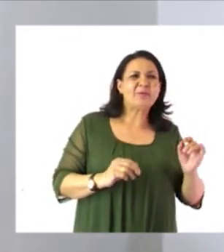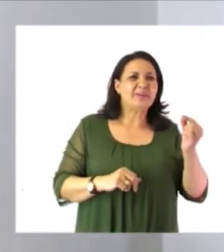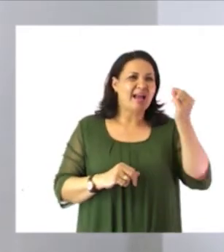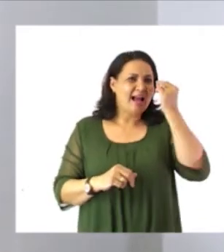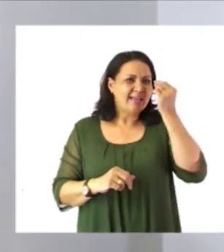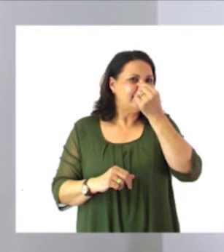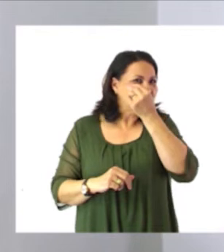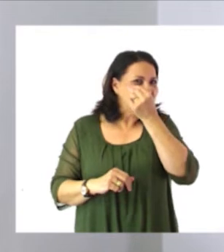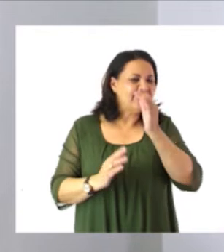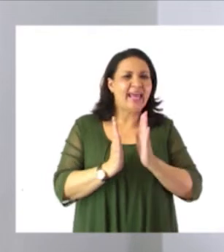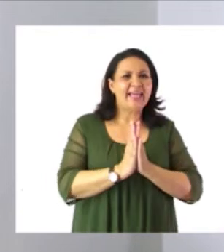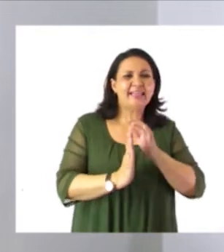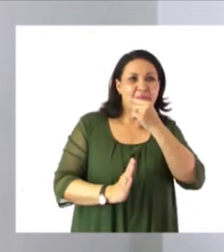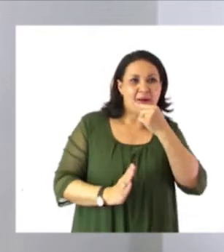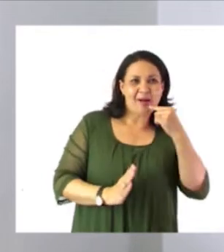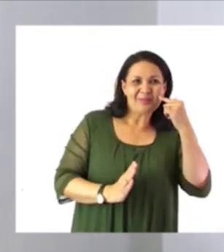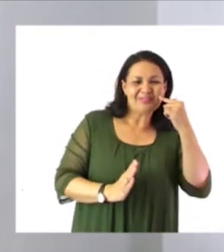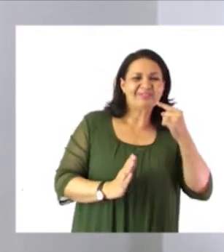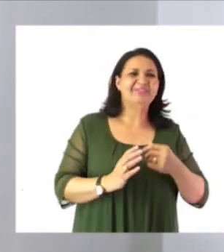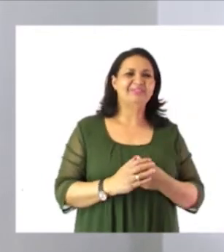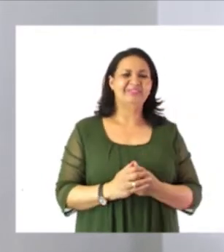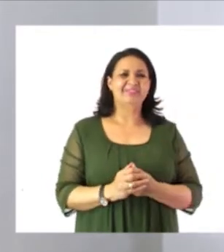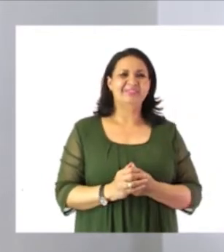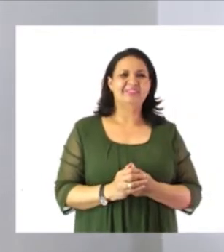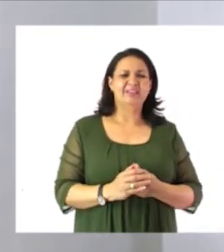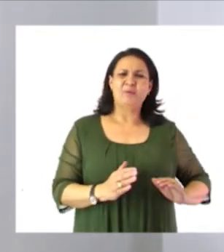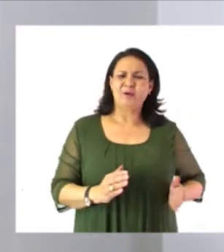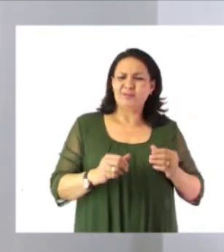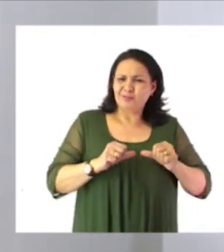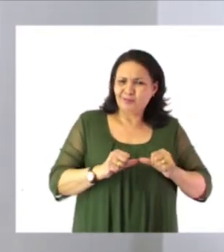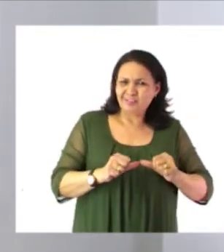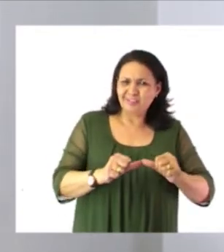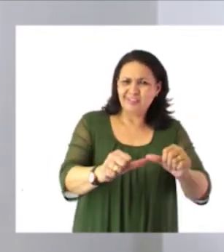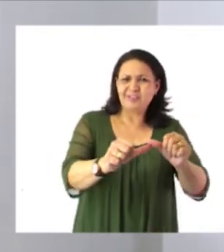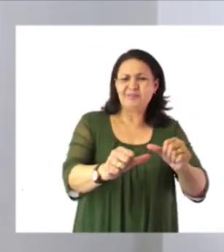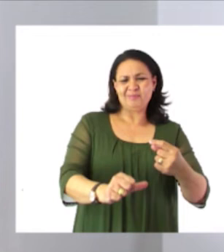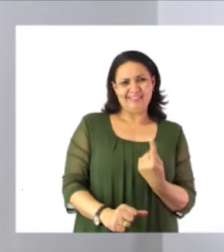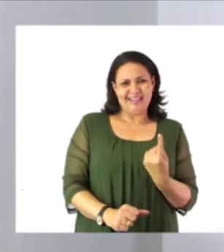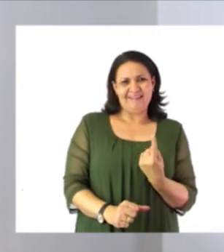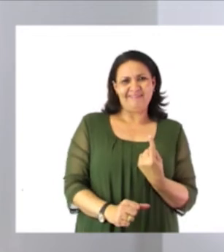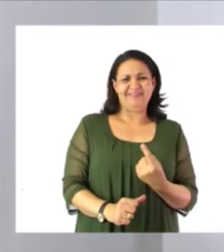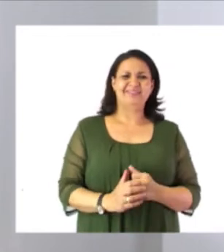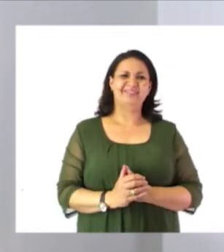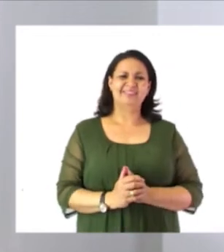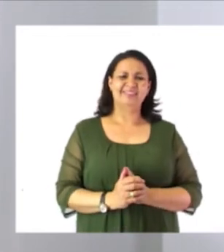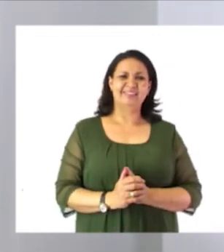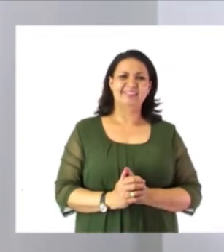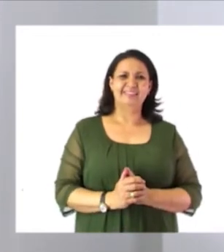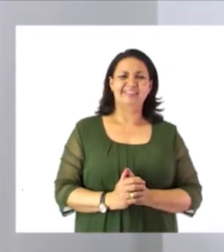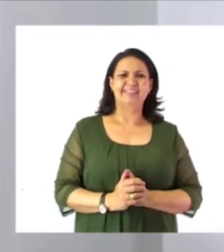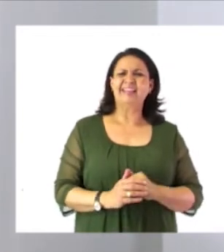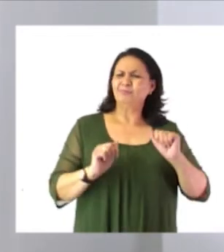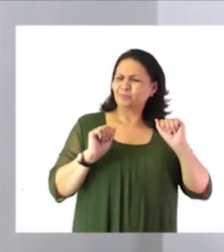with the eyes and the mouth? I want you to do the rest by yourself. Can you do that?